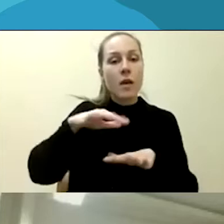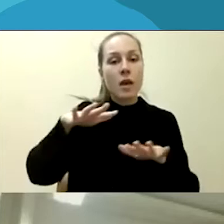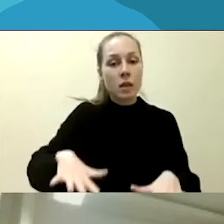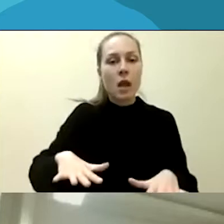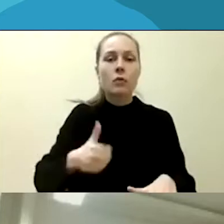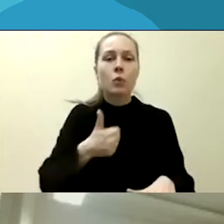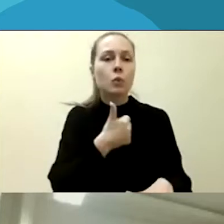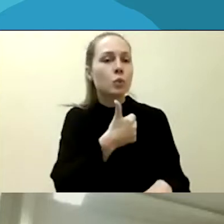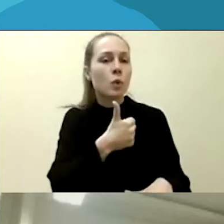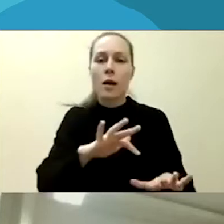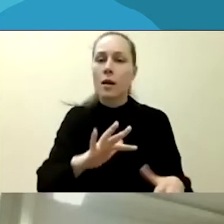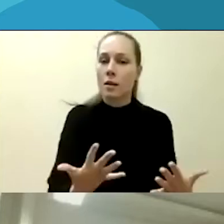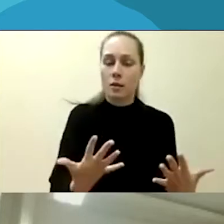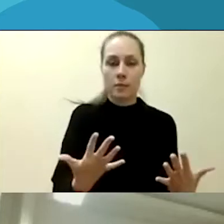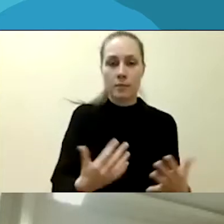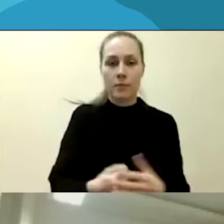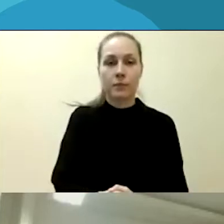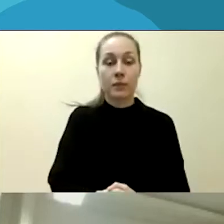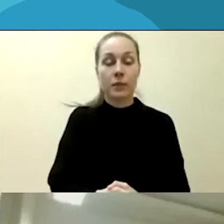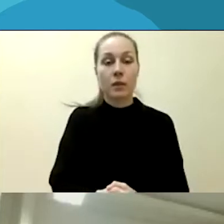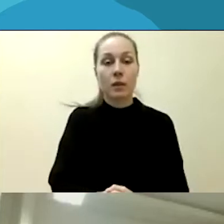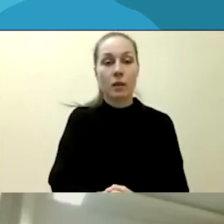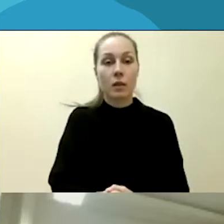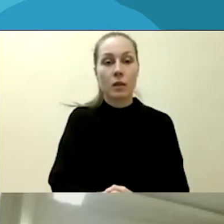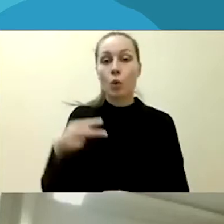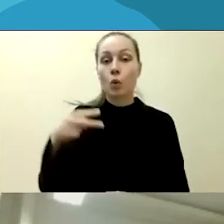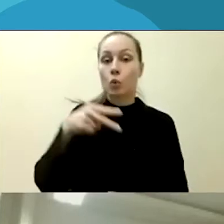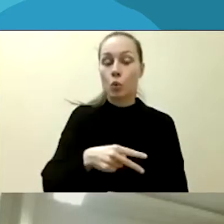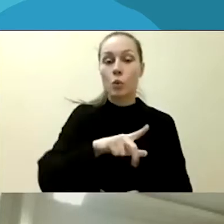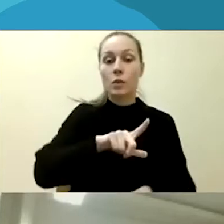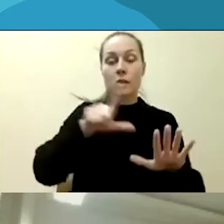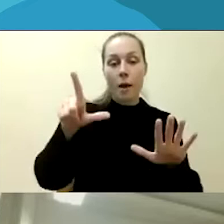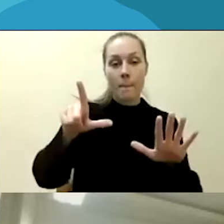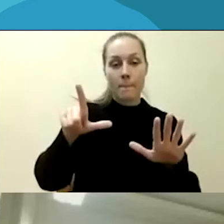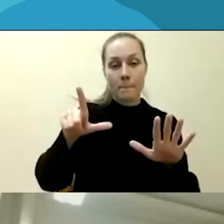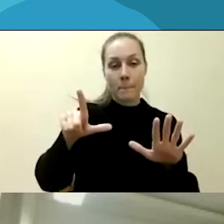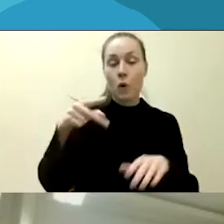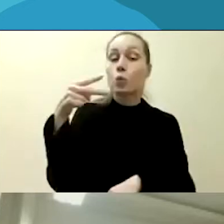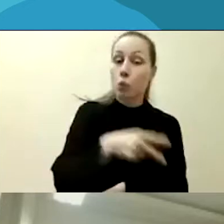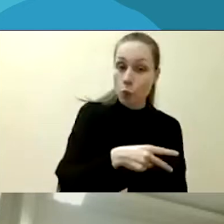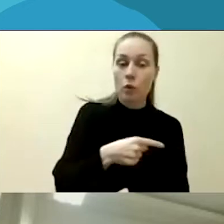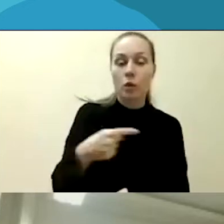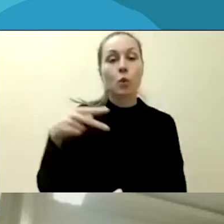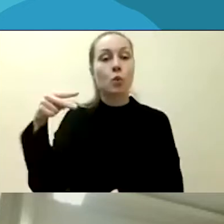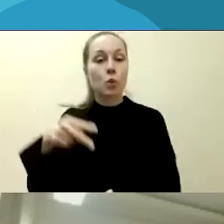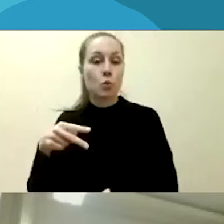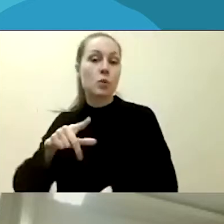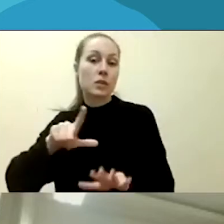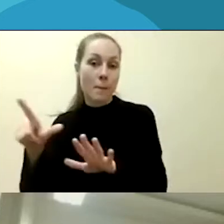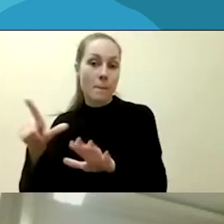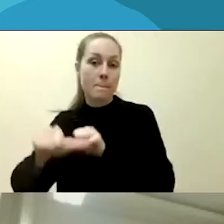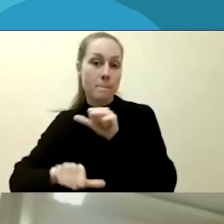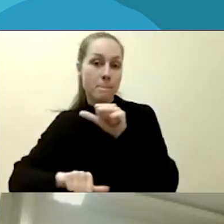prioritized hate crime, homophobic, between 2000 and 2007, and from we had a new